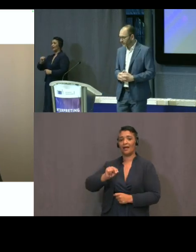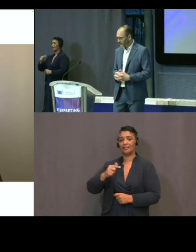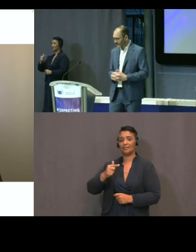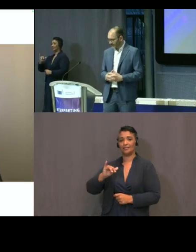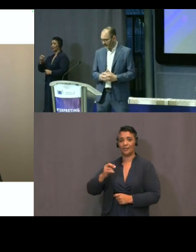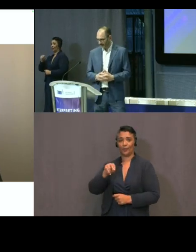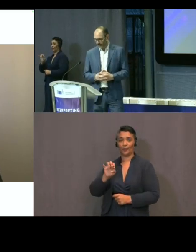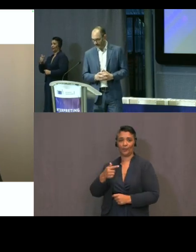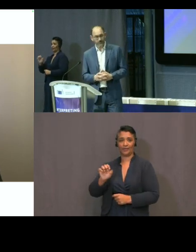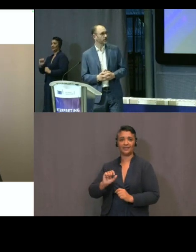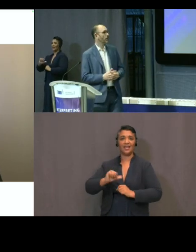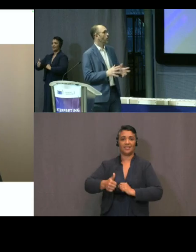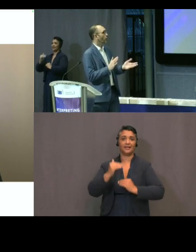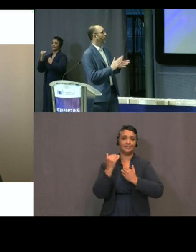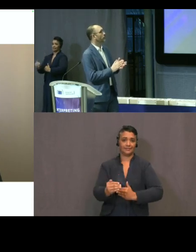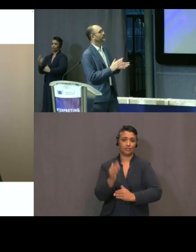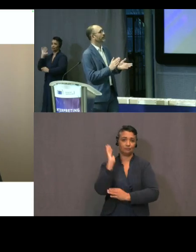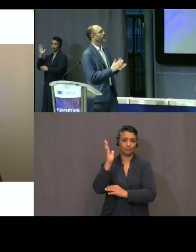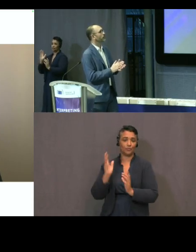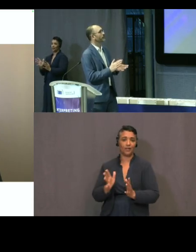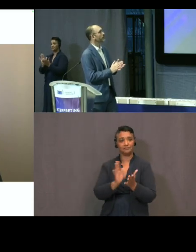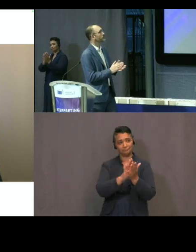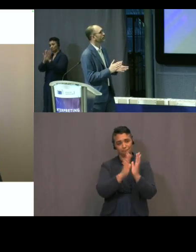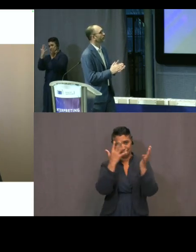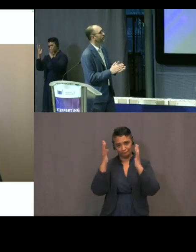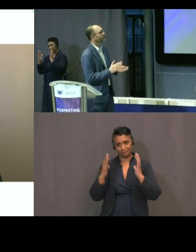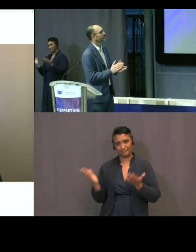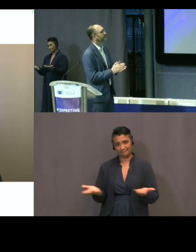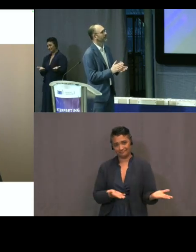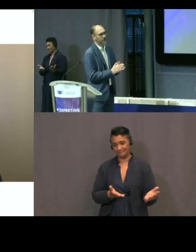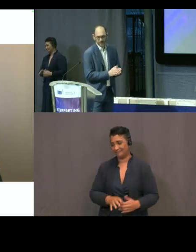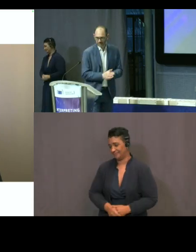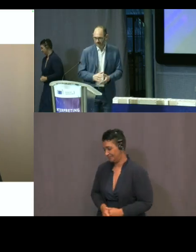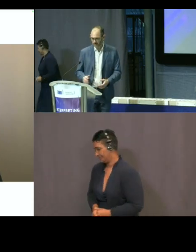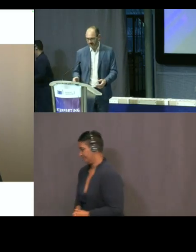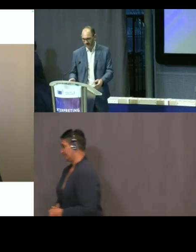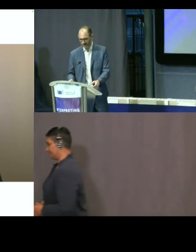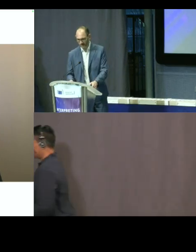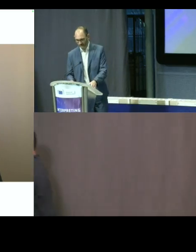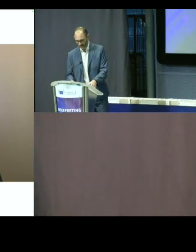be introducing the next session. Well done once again. Thank you very much to our speakers. Thank you.